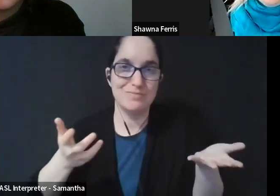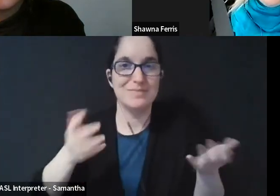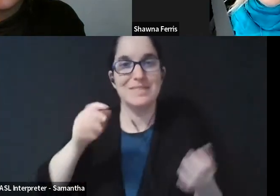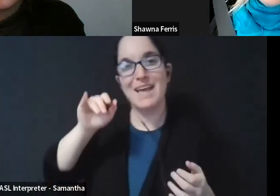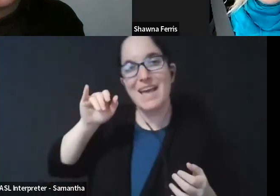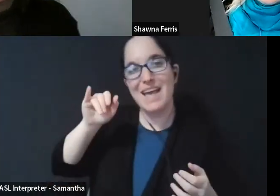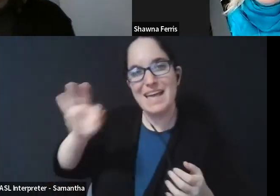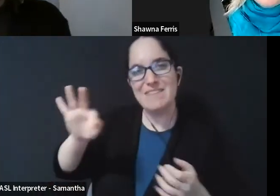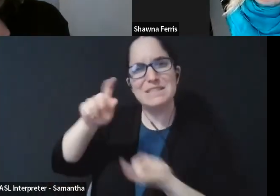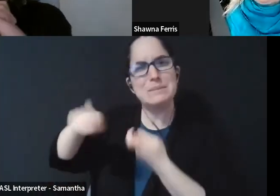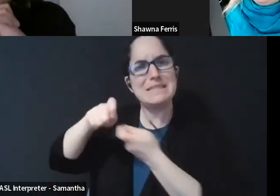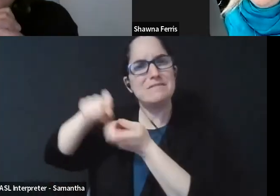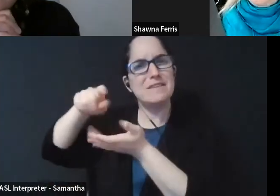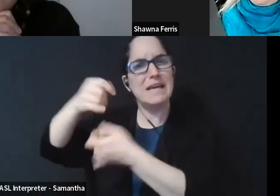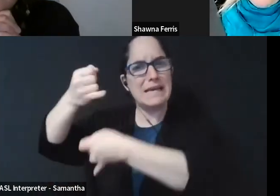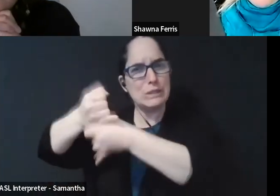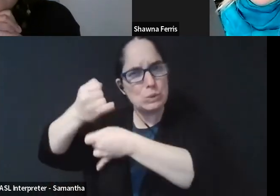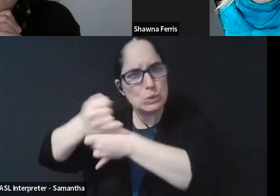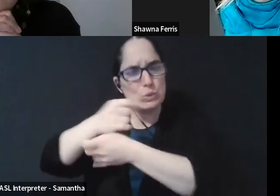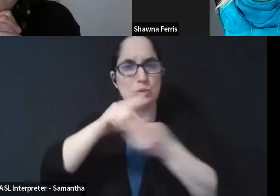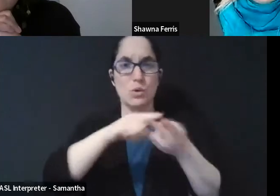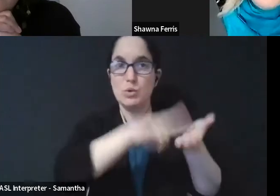of the university has caught up to